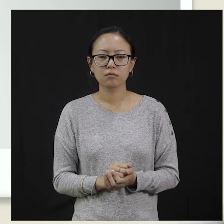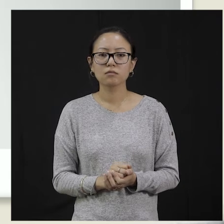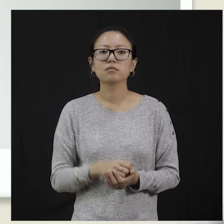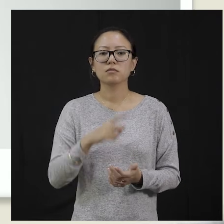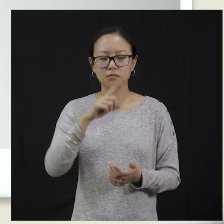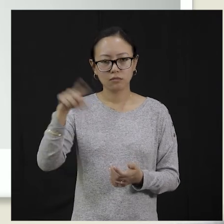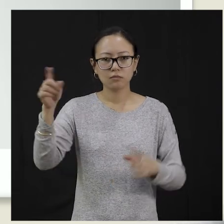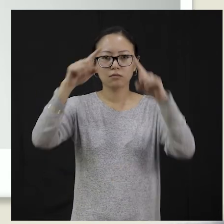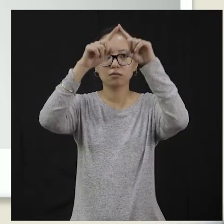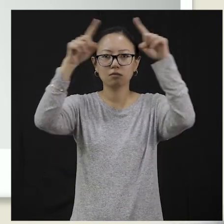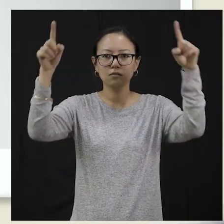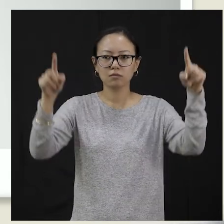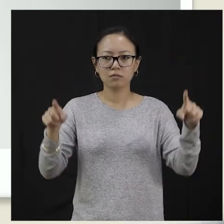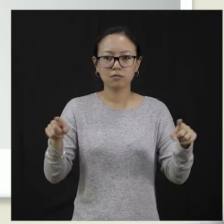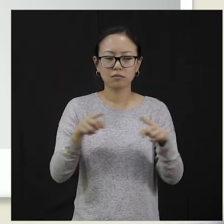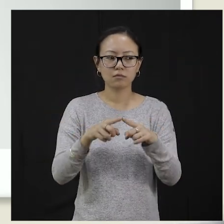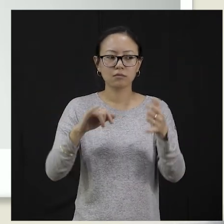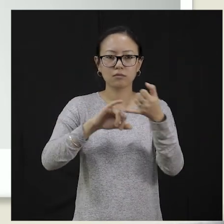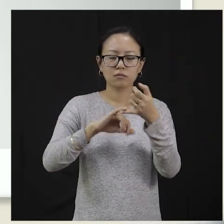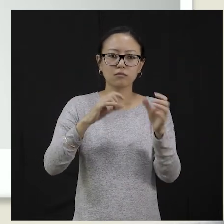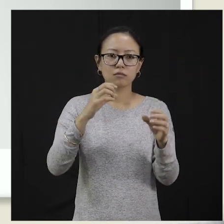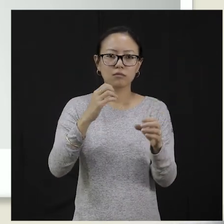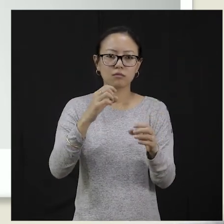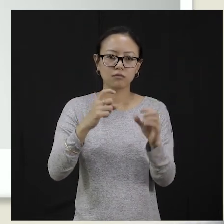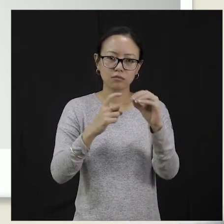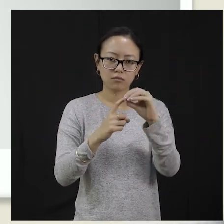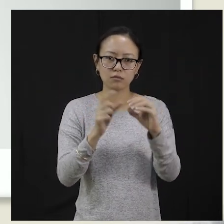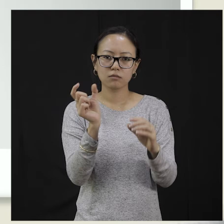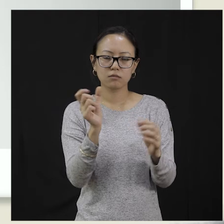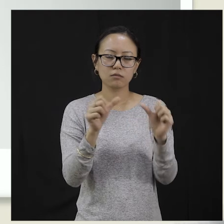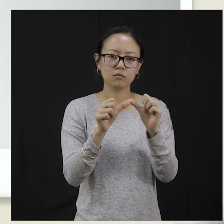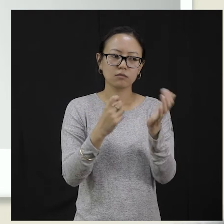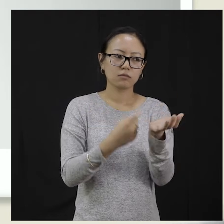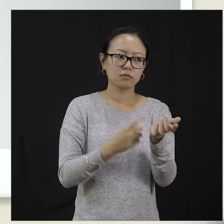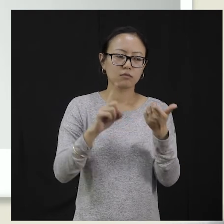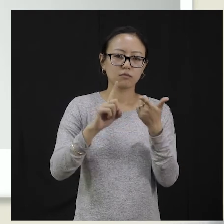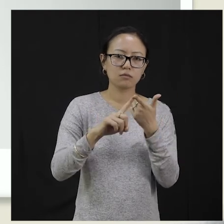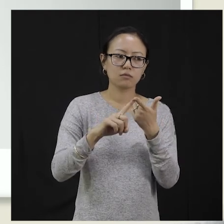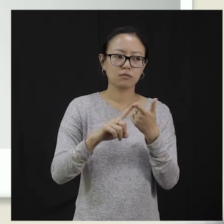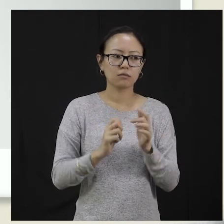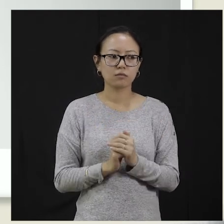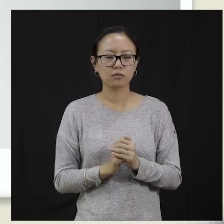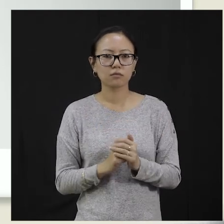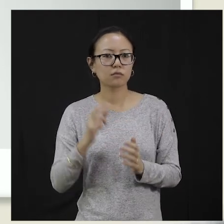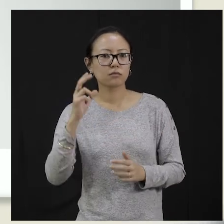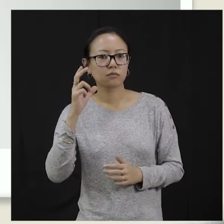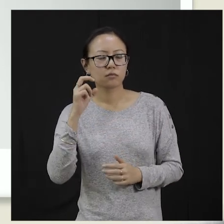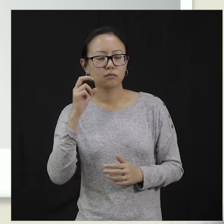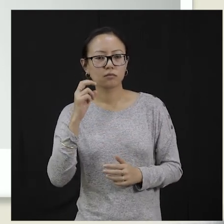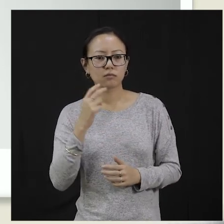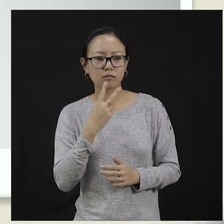triangle? No, it is rectangle. Yes, very good. Then, the last one